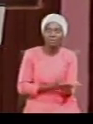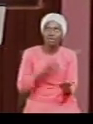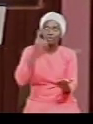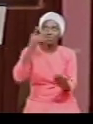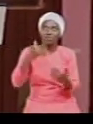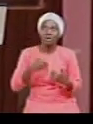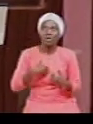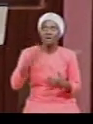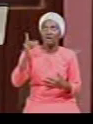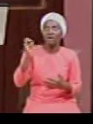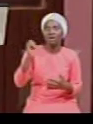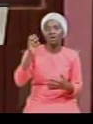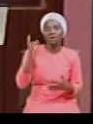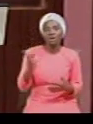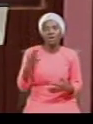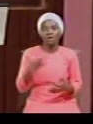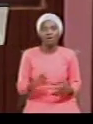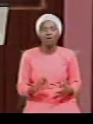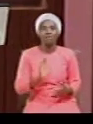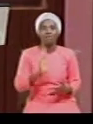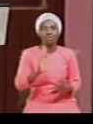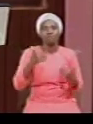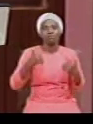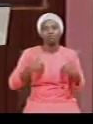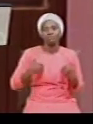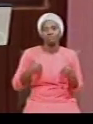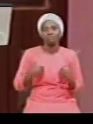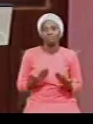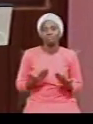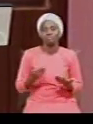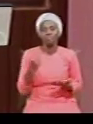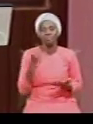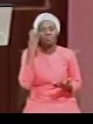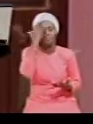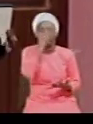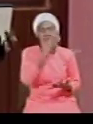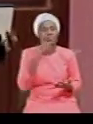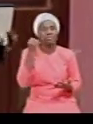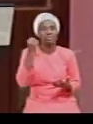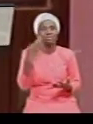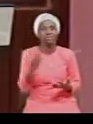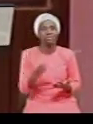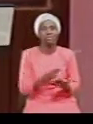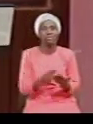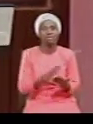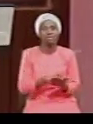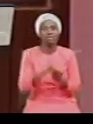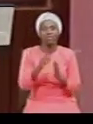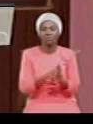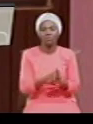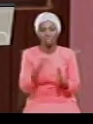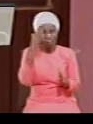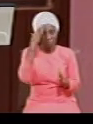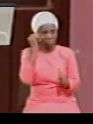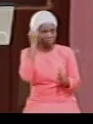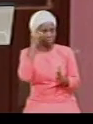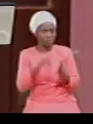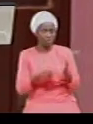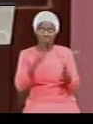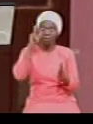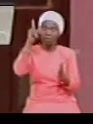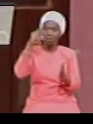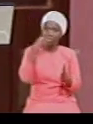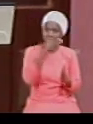dew of thy youth, the beauties of holiness. You know what he's saying there?